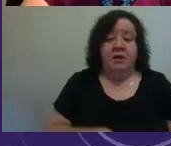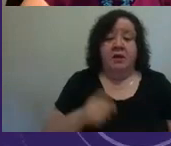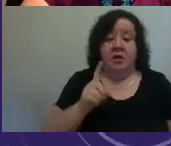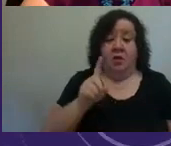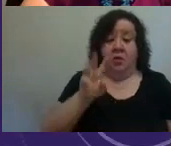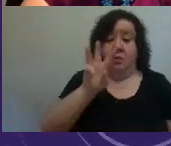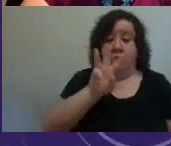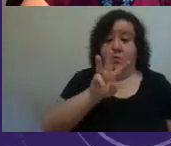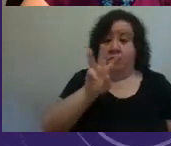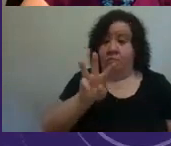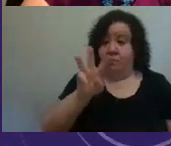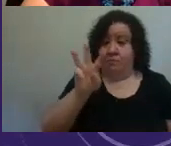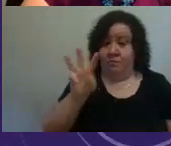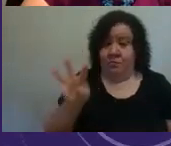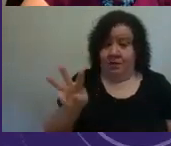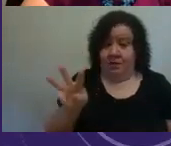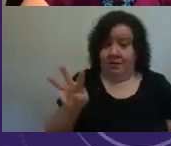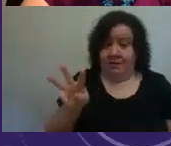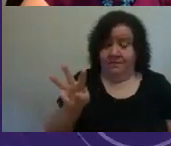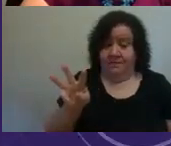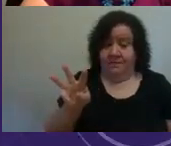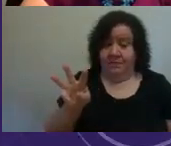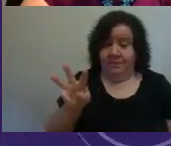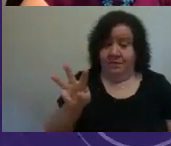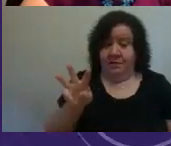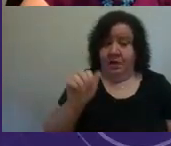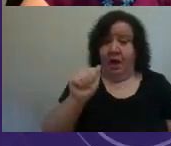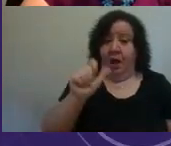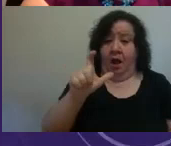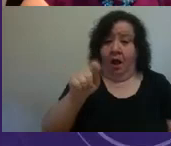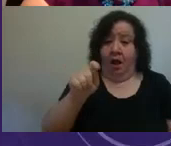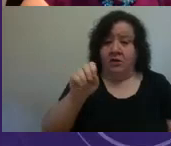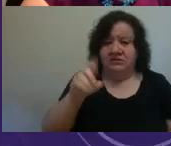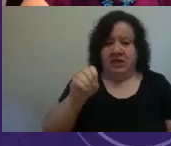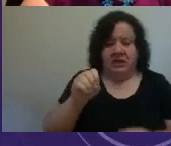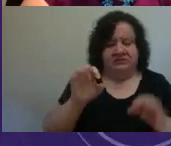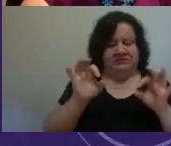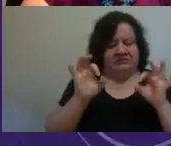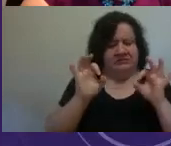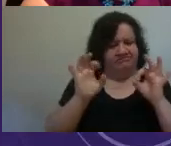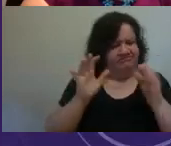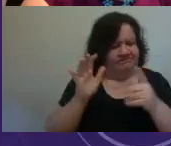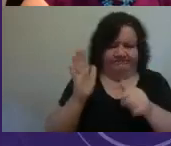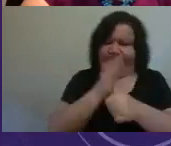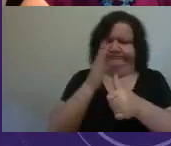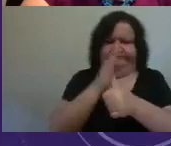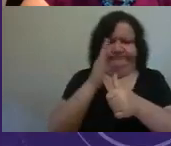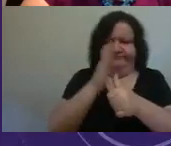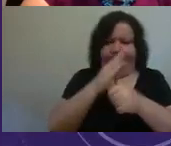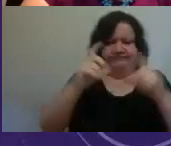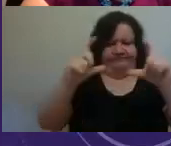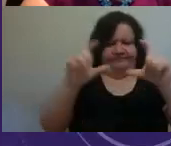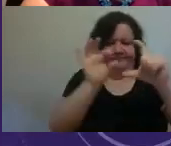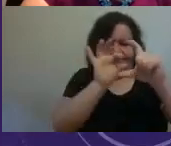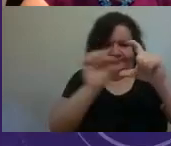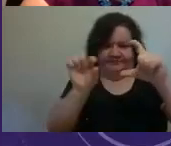For Facebook and Instagram, image description is the #1 priority. Across all those platforms,